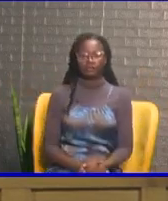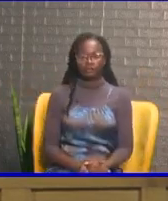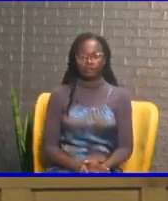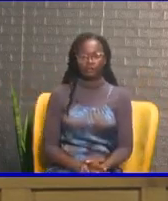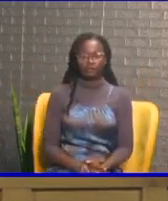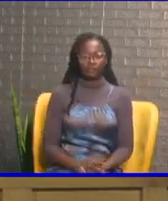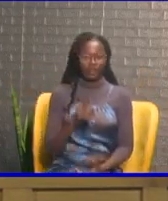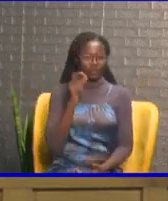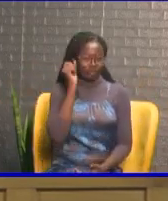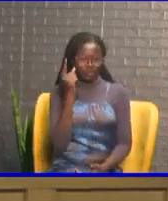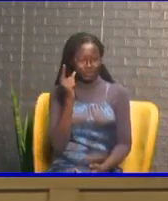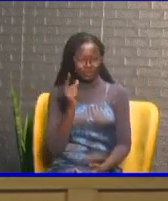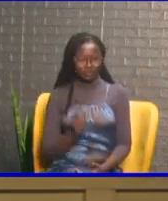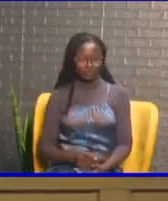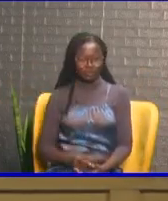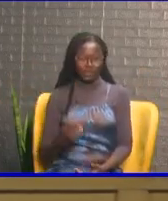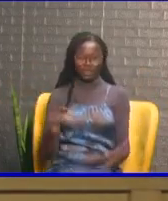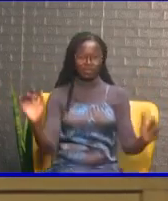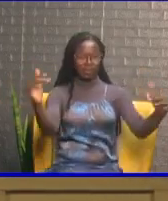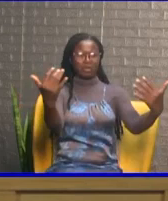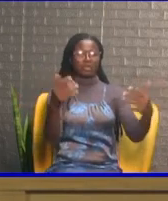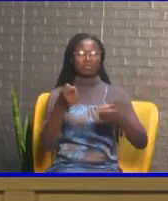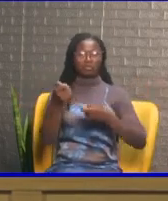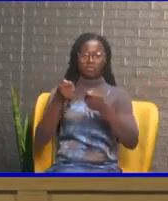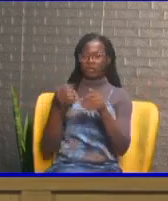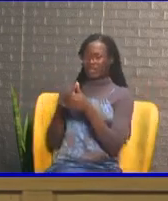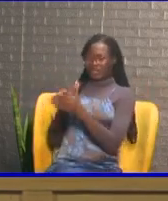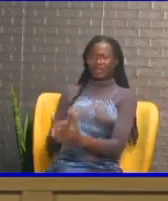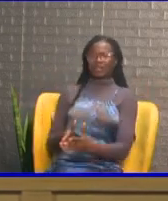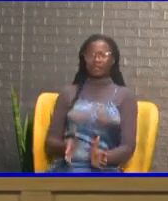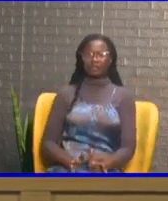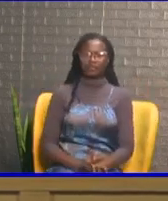Do you get what I'm saying? And that can't last.